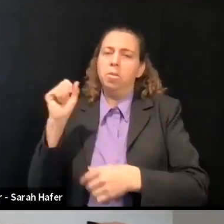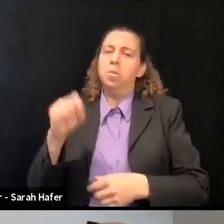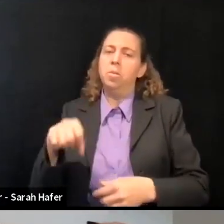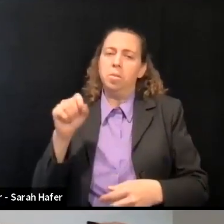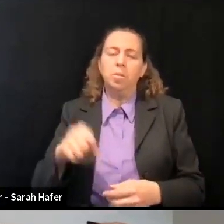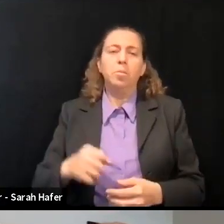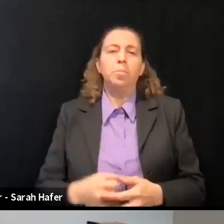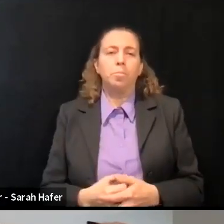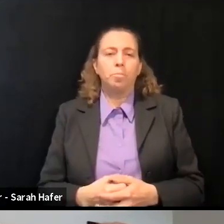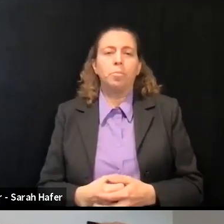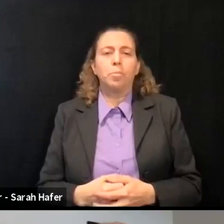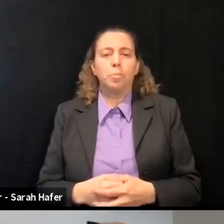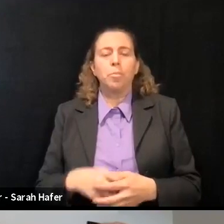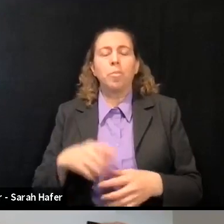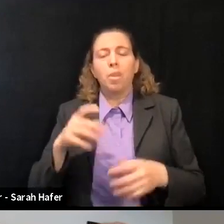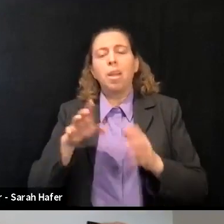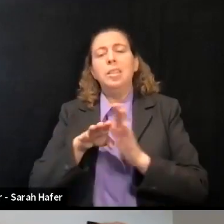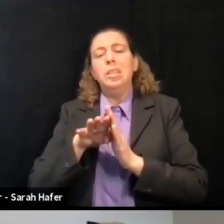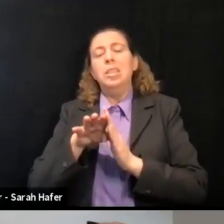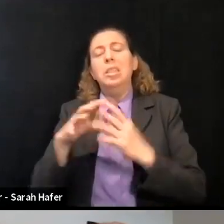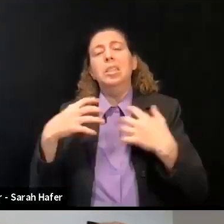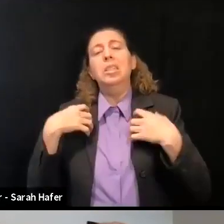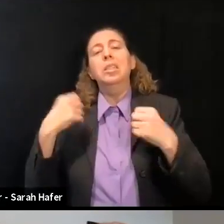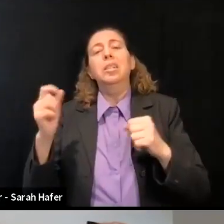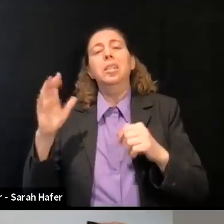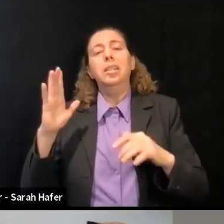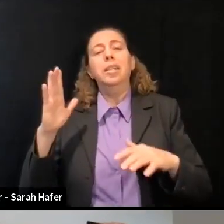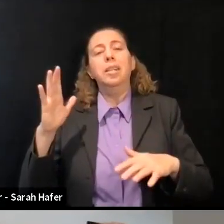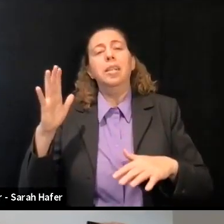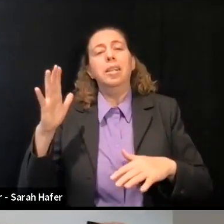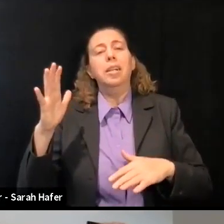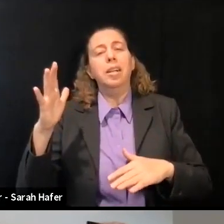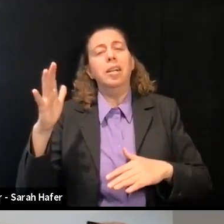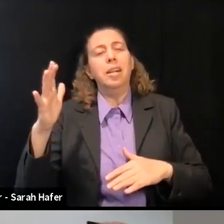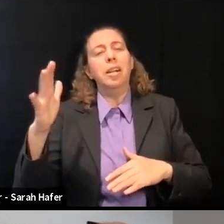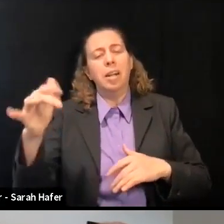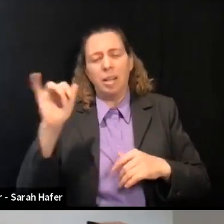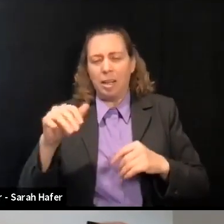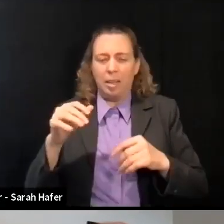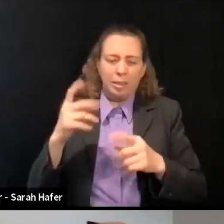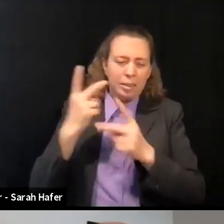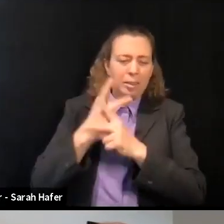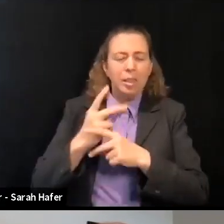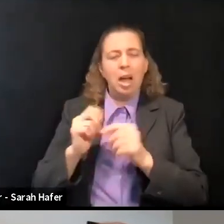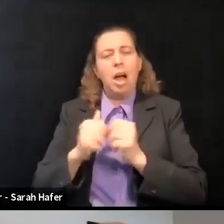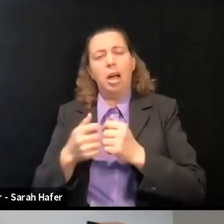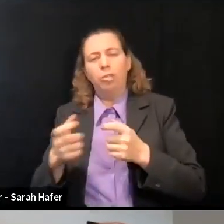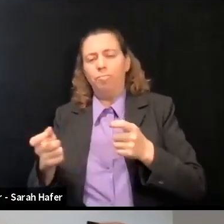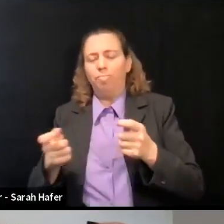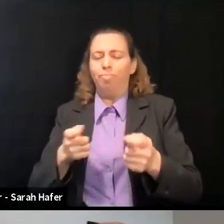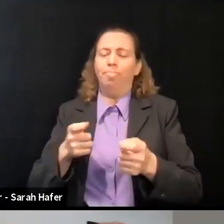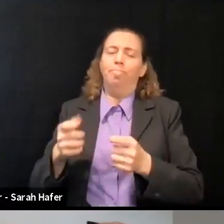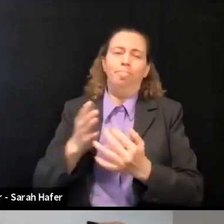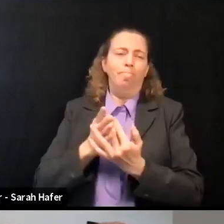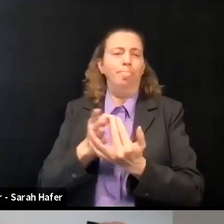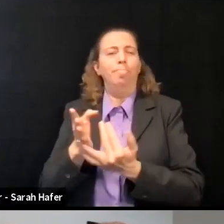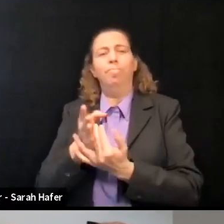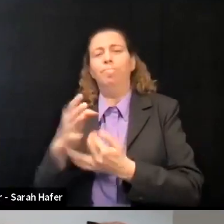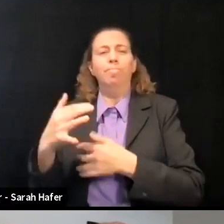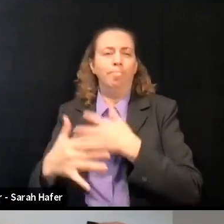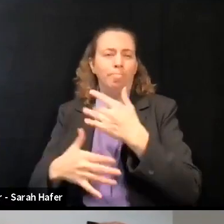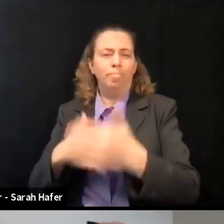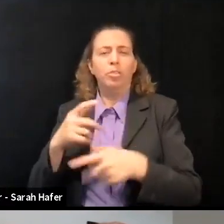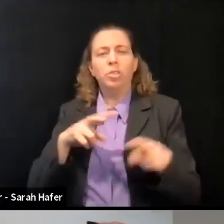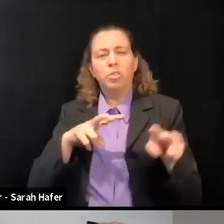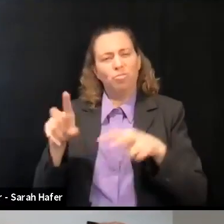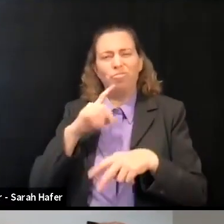and to help with, in some way, grieve those losses. And these are some of the things that we usually recommend, and I like to recommend the people that